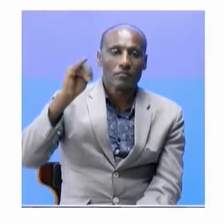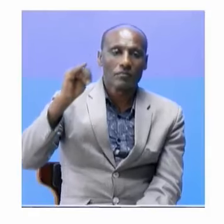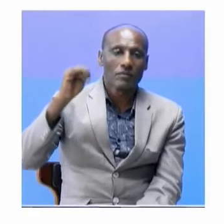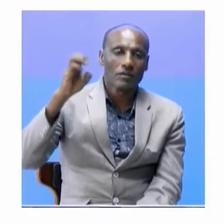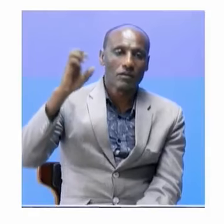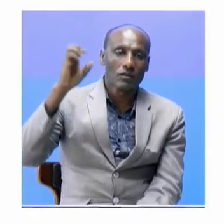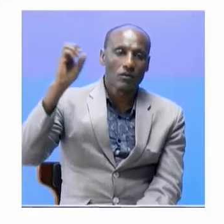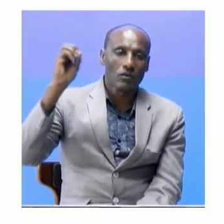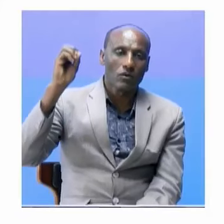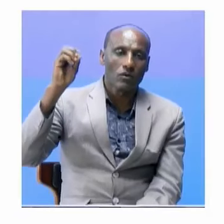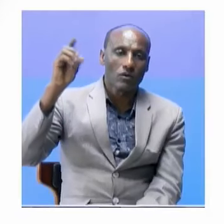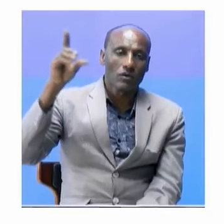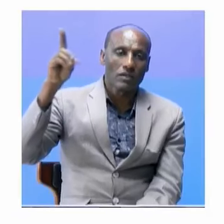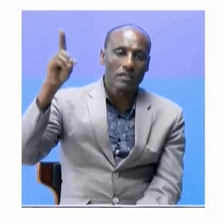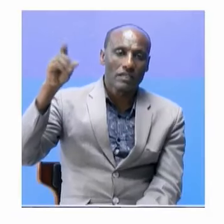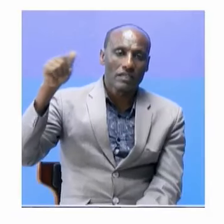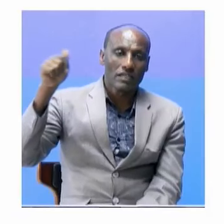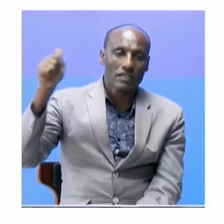Modal verbs.